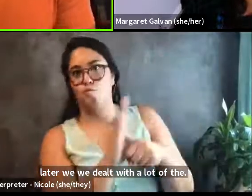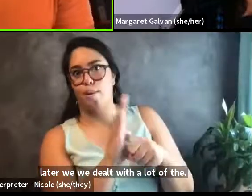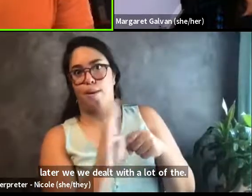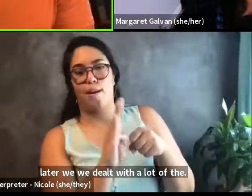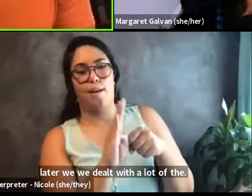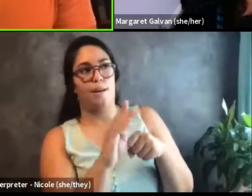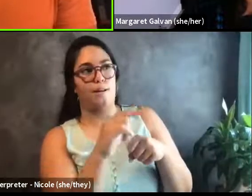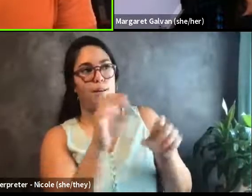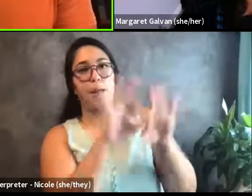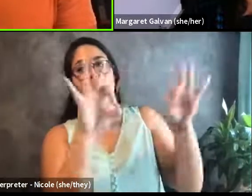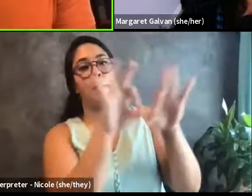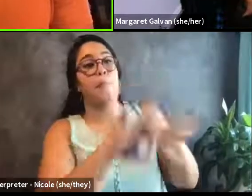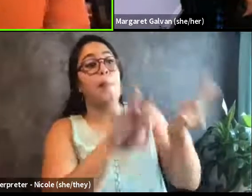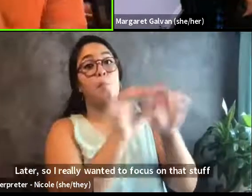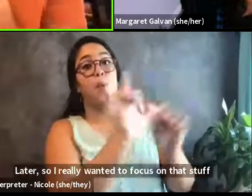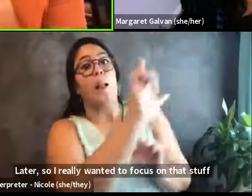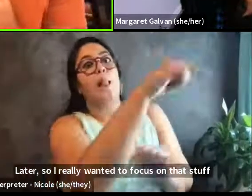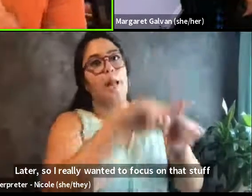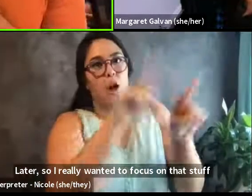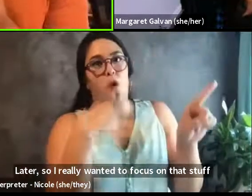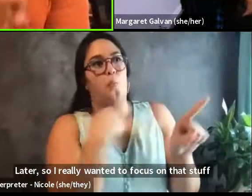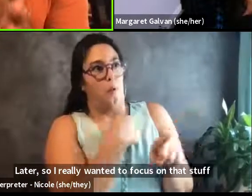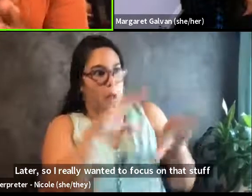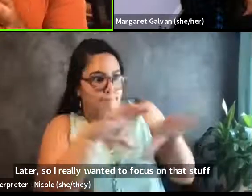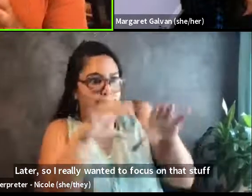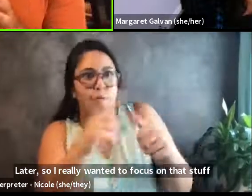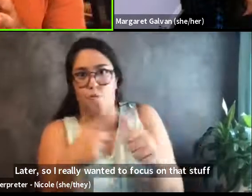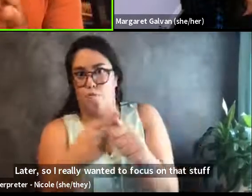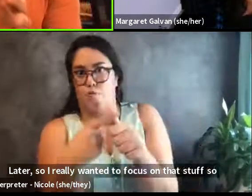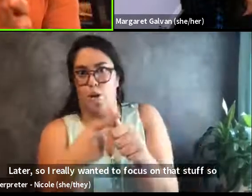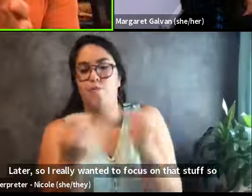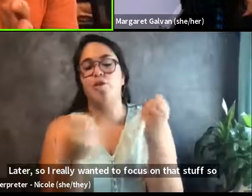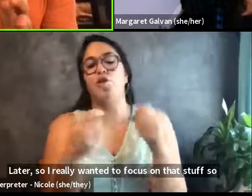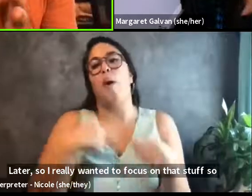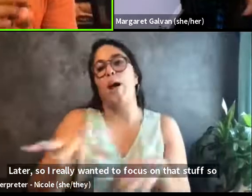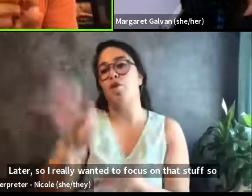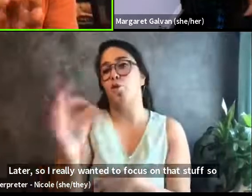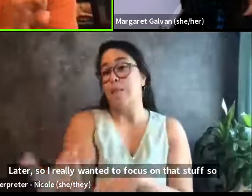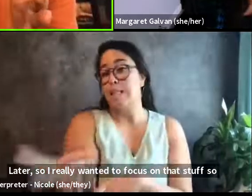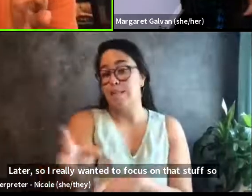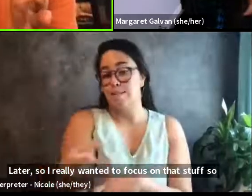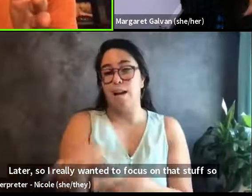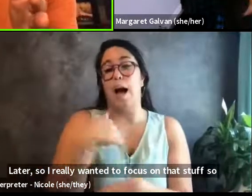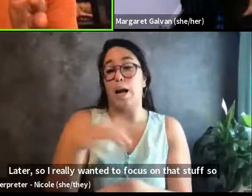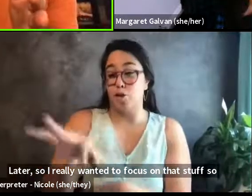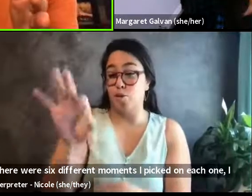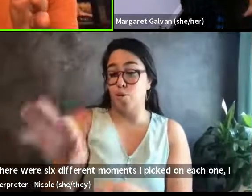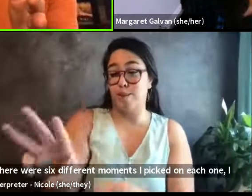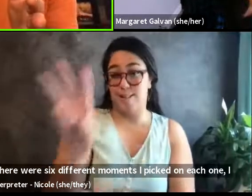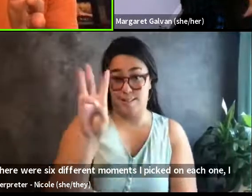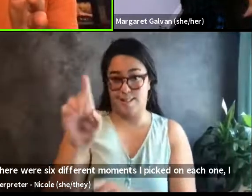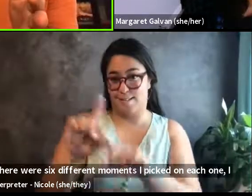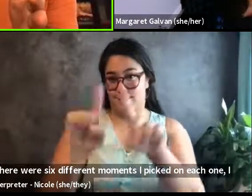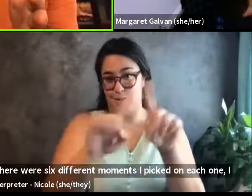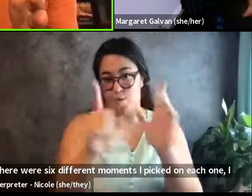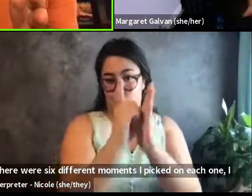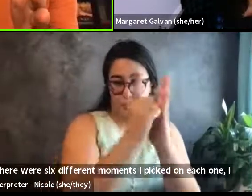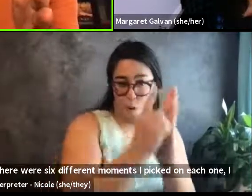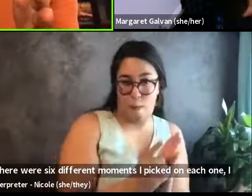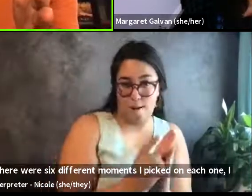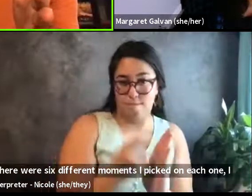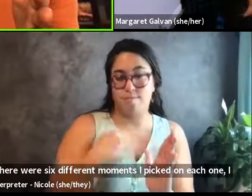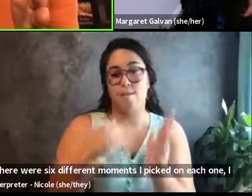So I really wanted to focus on that stuff. So, uh, there were six different moments I picked, um, each one I colored monochromatically,